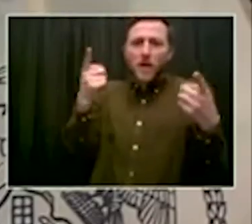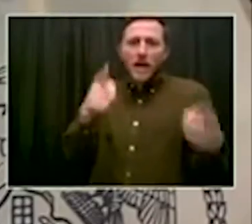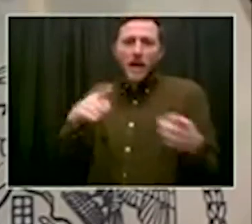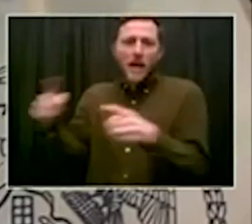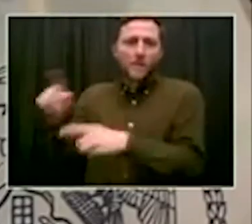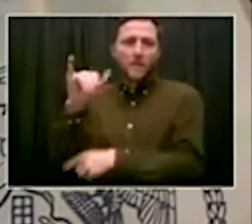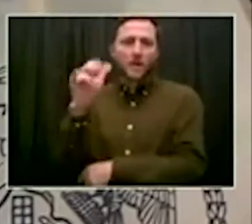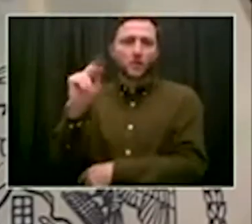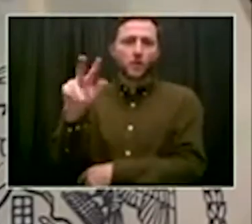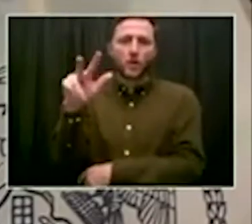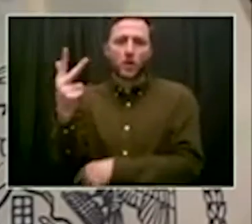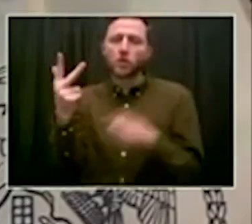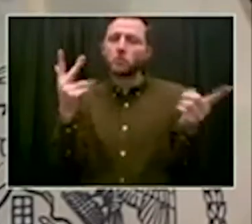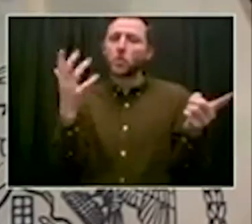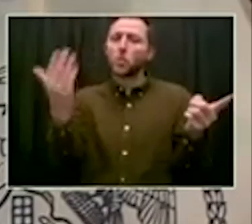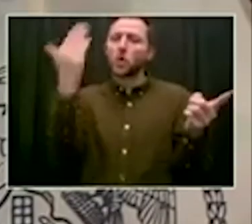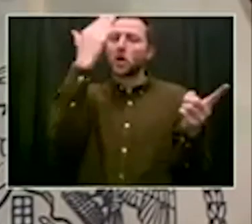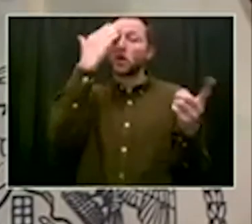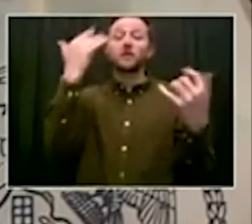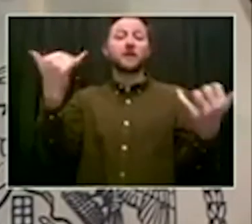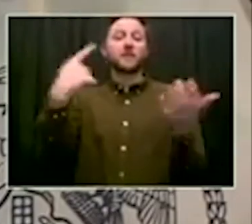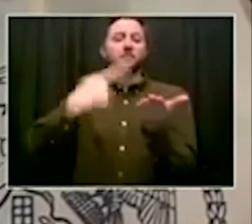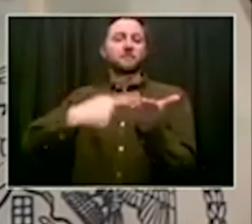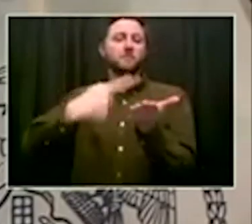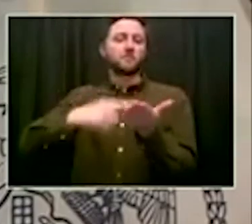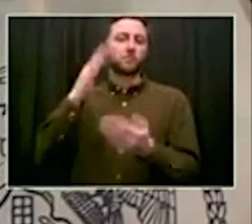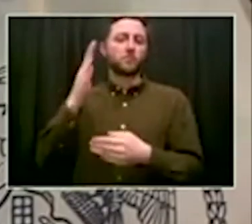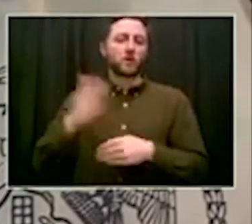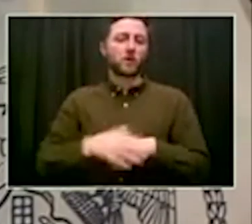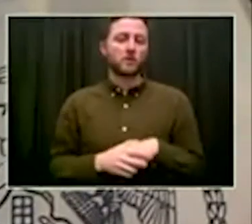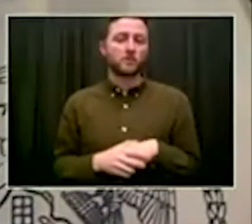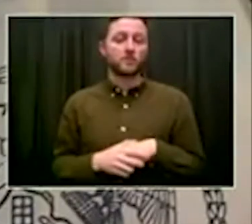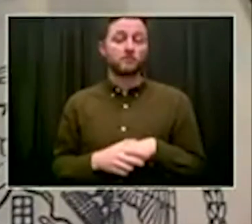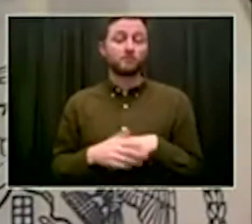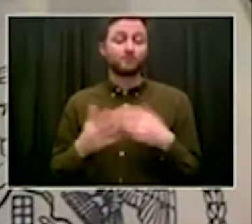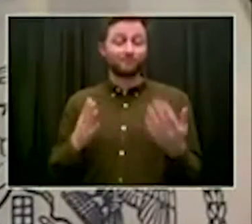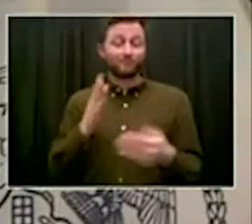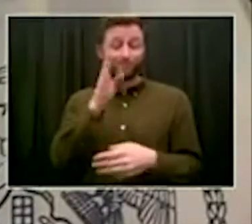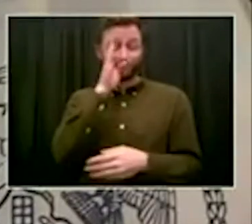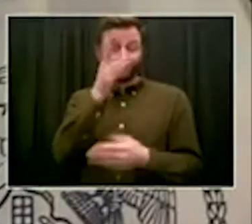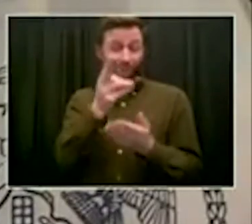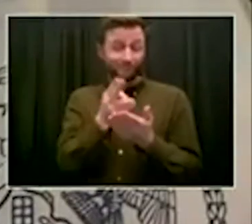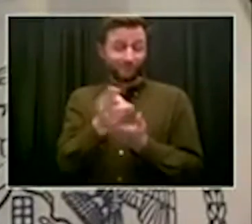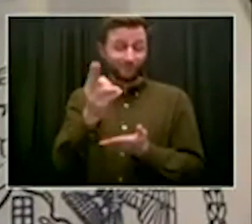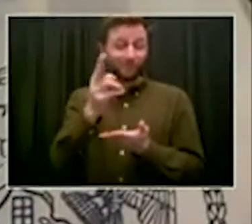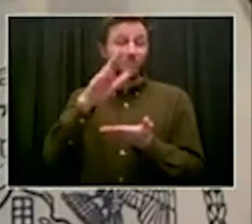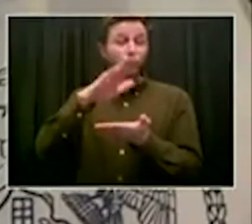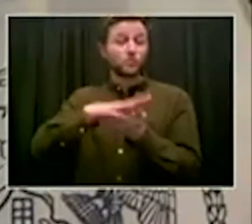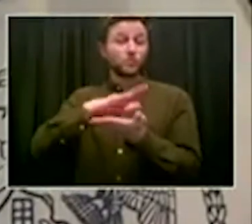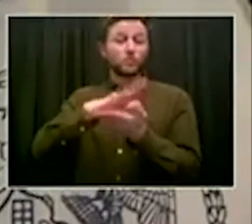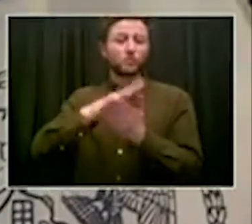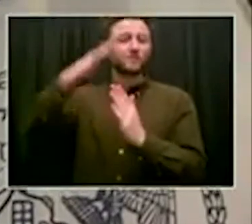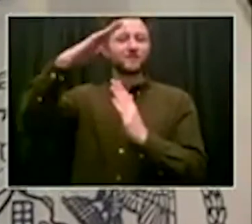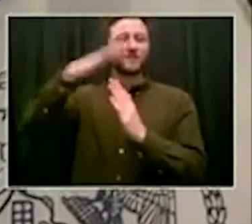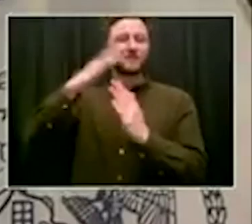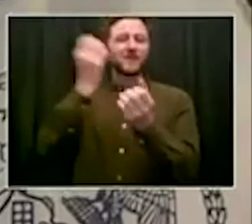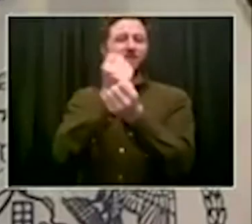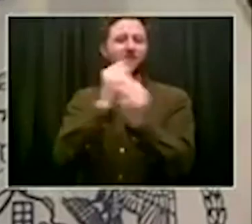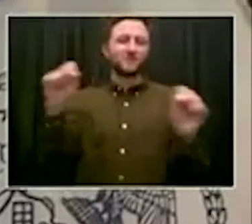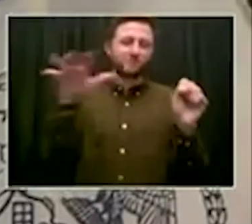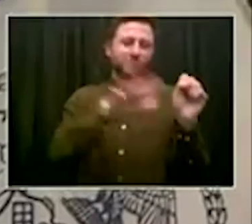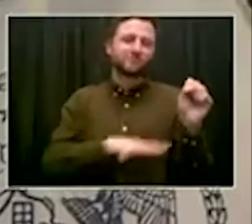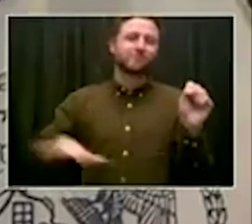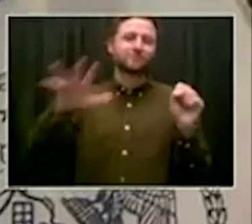Our schools have been extraordinarily safe. Bluntly, the safest places to be in New York City. Very low levels of COVID.